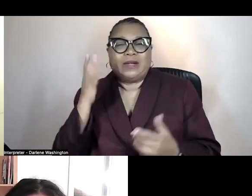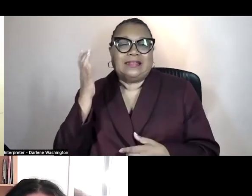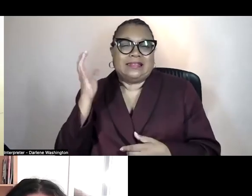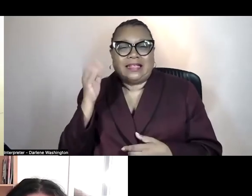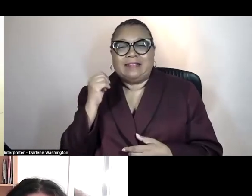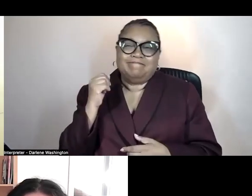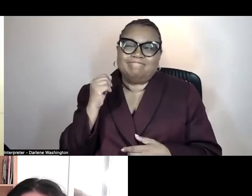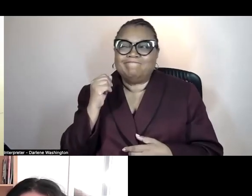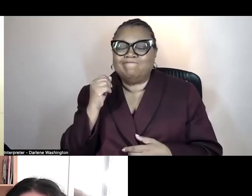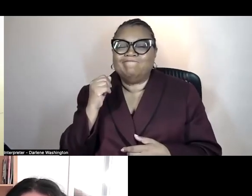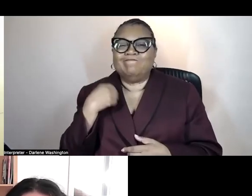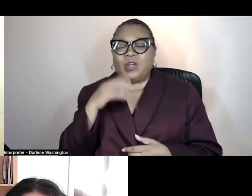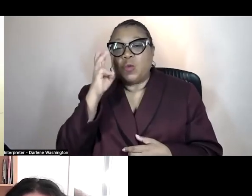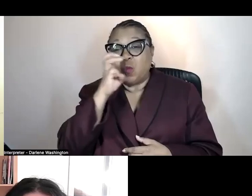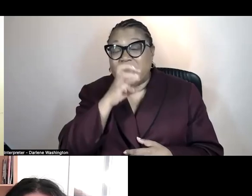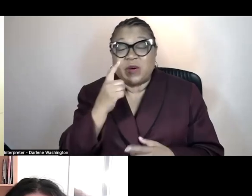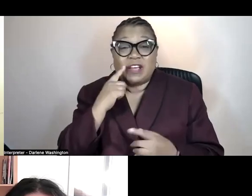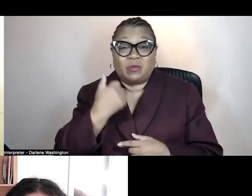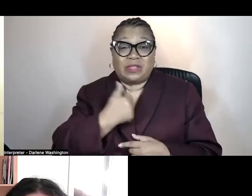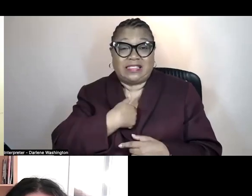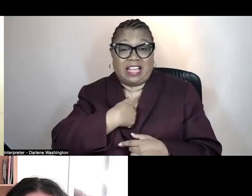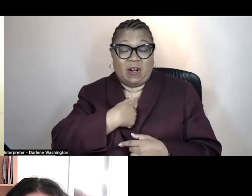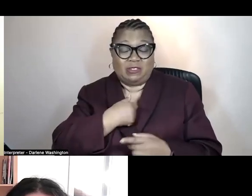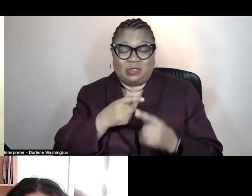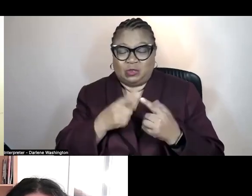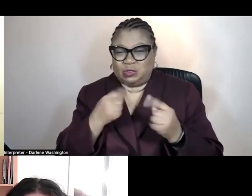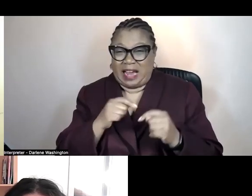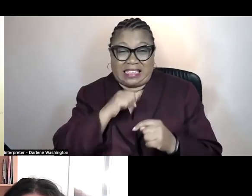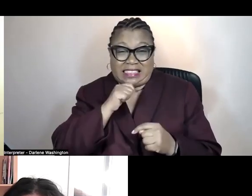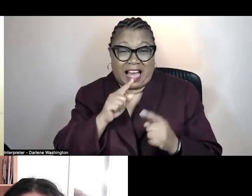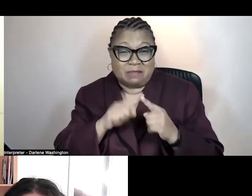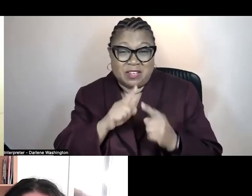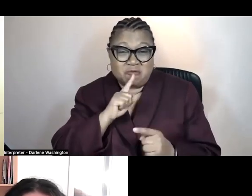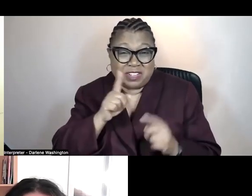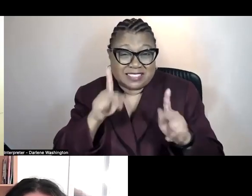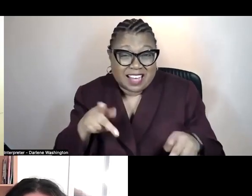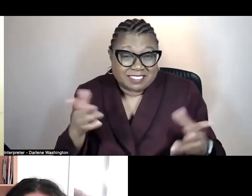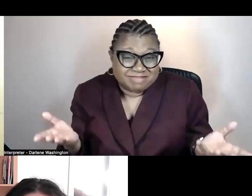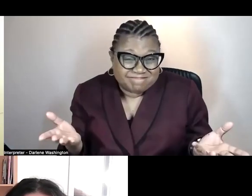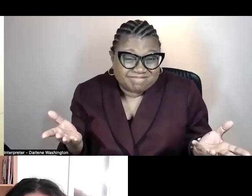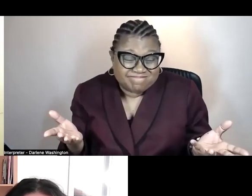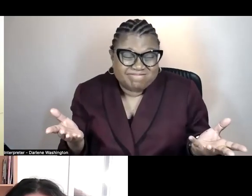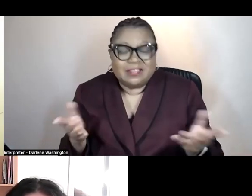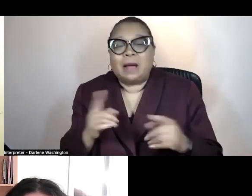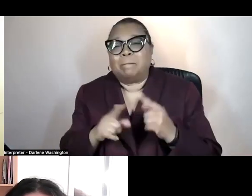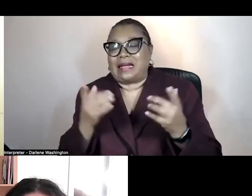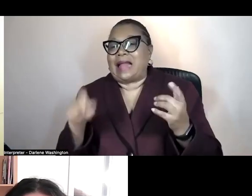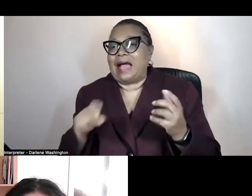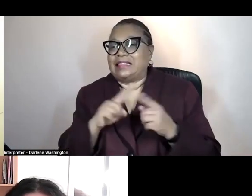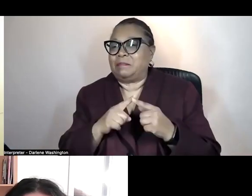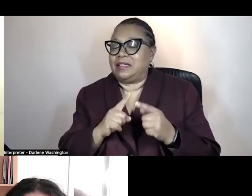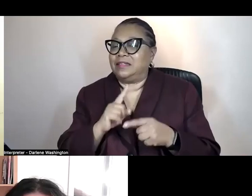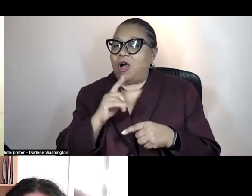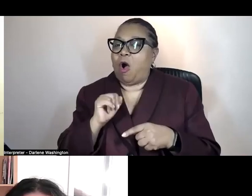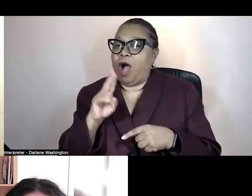seem weird unless it was self-conscious to try and not be authentic. But it has to be